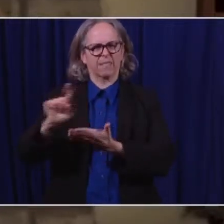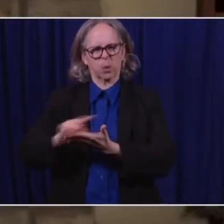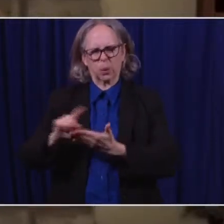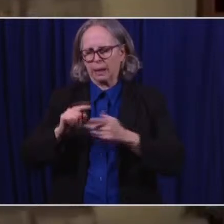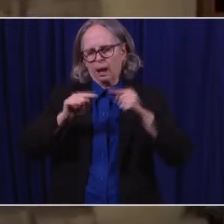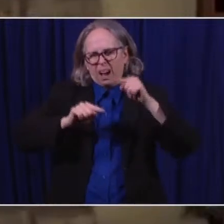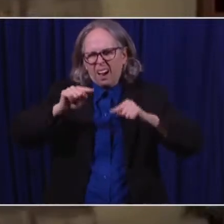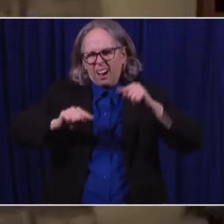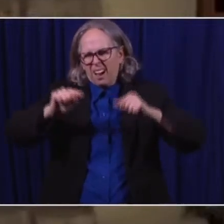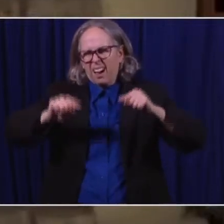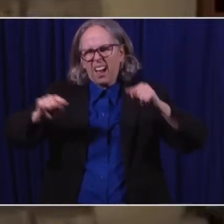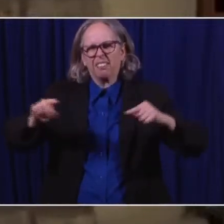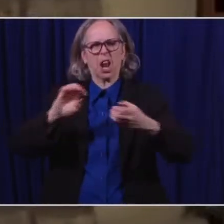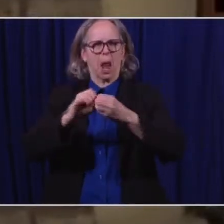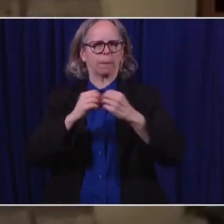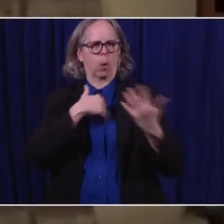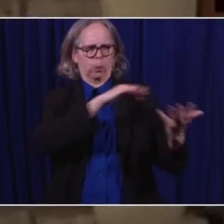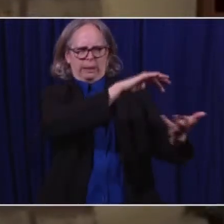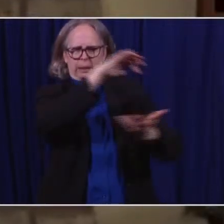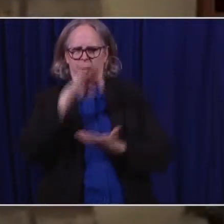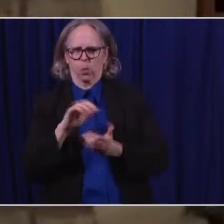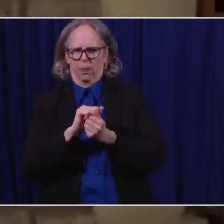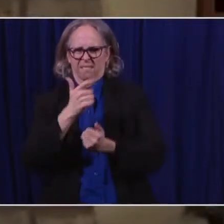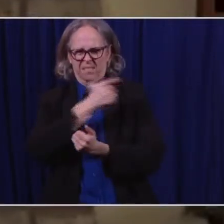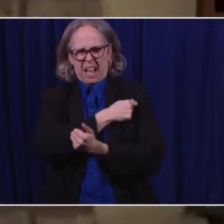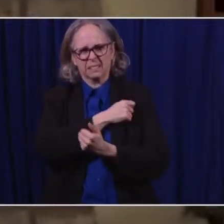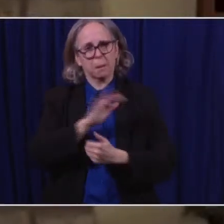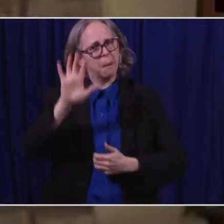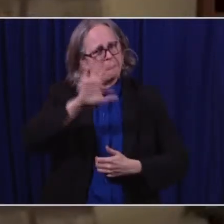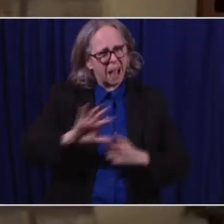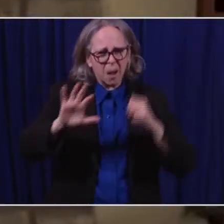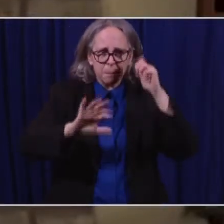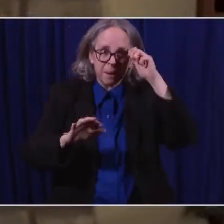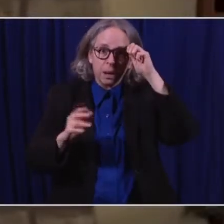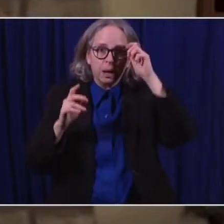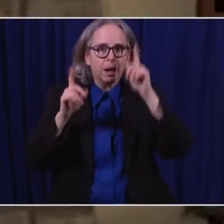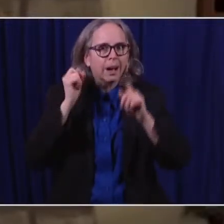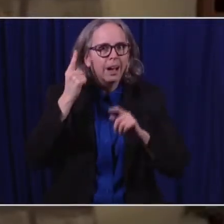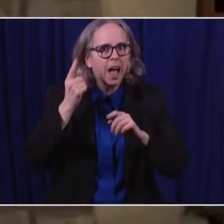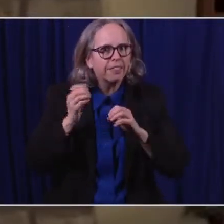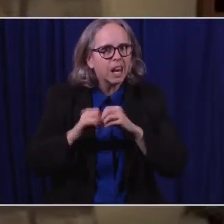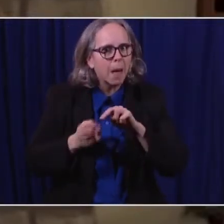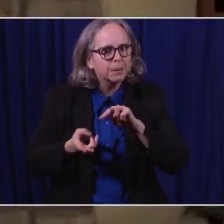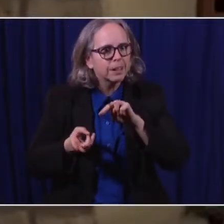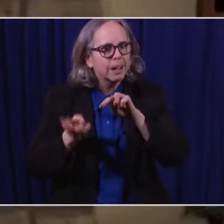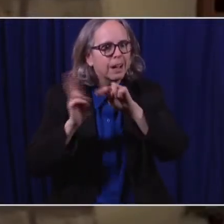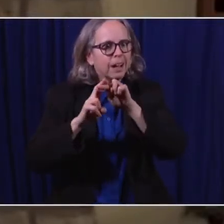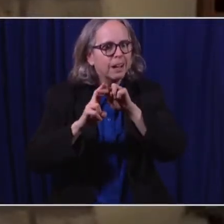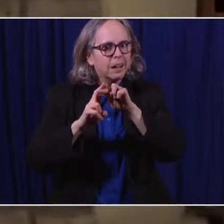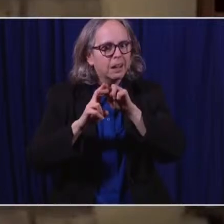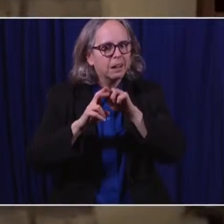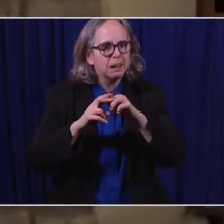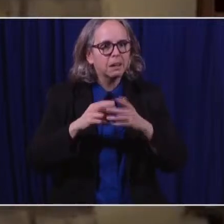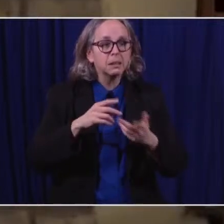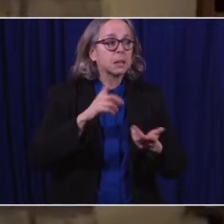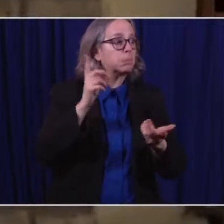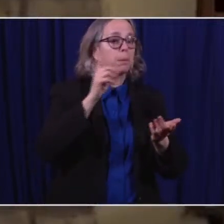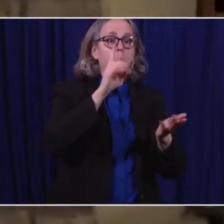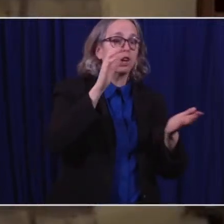that's how it will vary. So you'll have an uptick from that 100,000 for that because we're simply getting